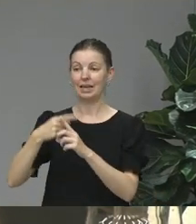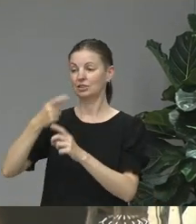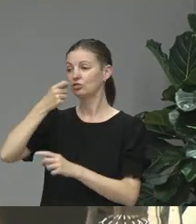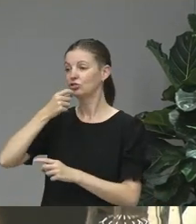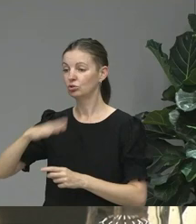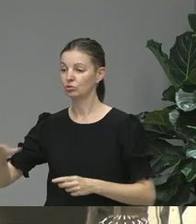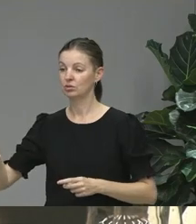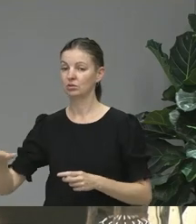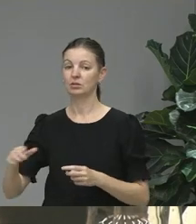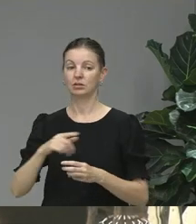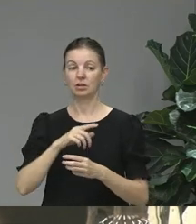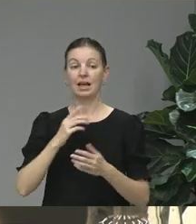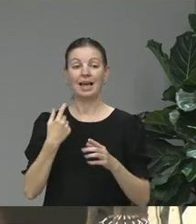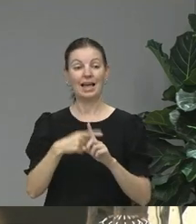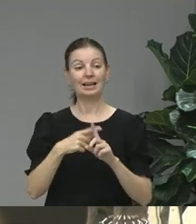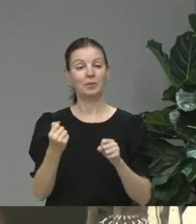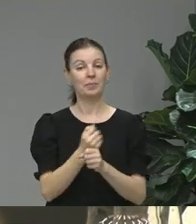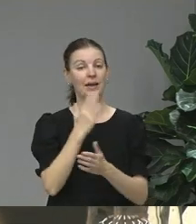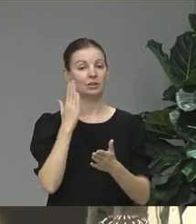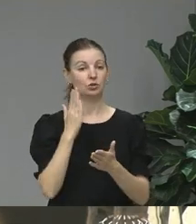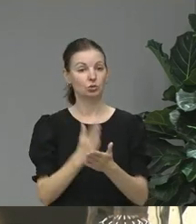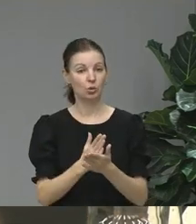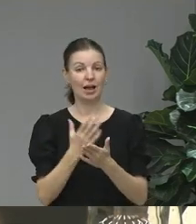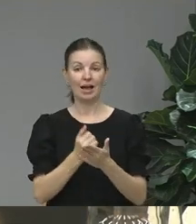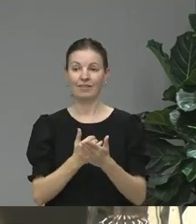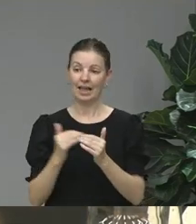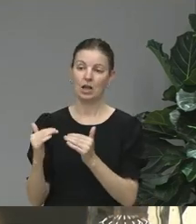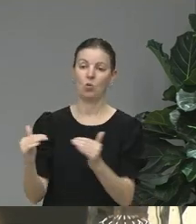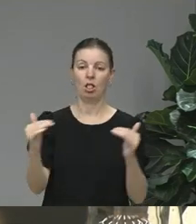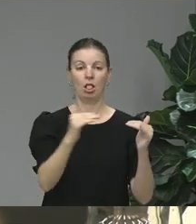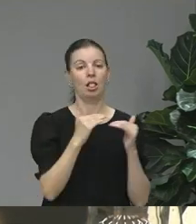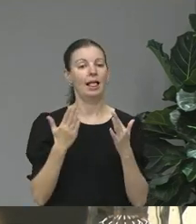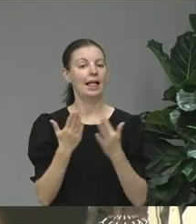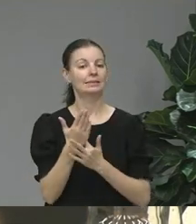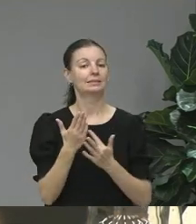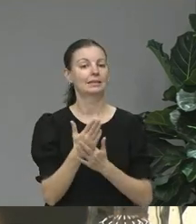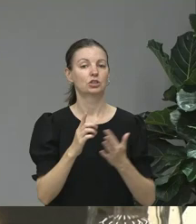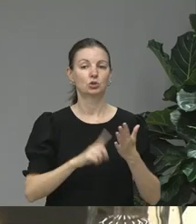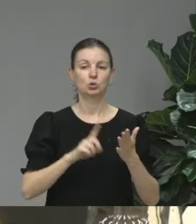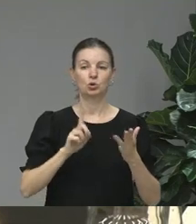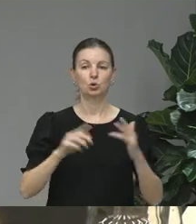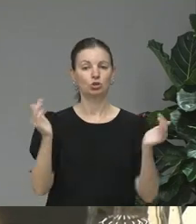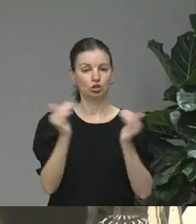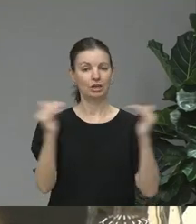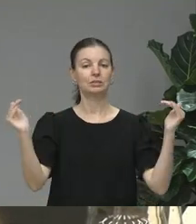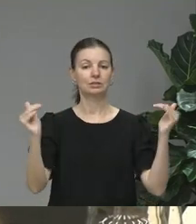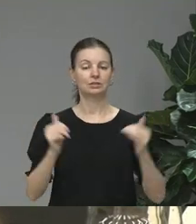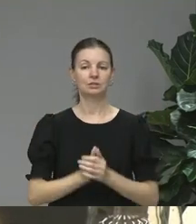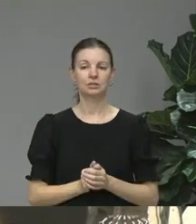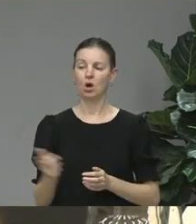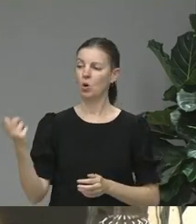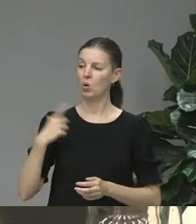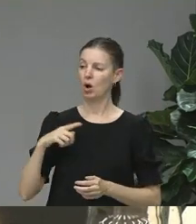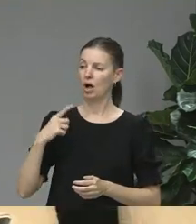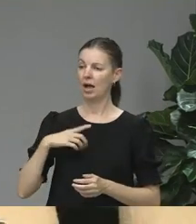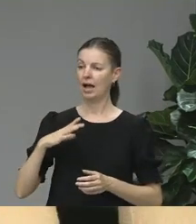access to justice. Ros, can you talk to the rationale of these duties? First, why a participation duty?